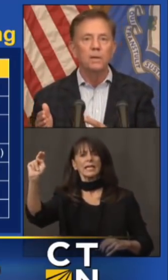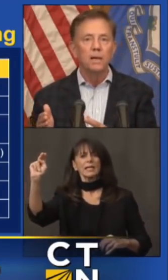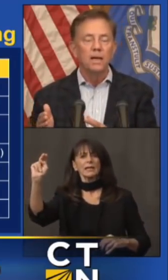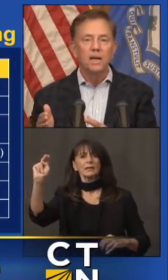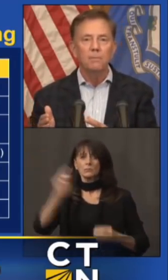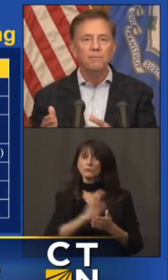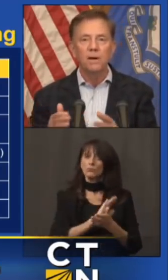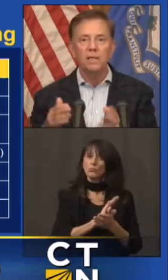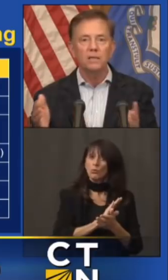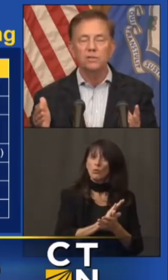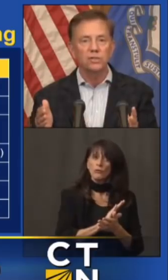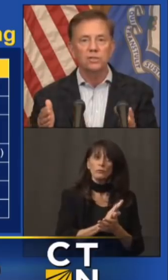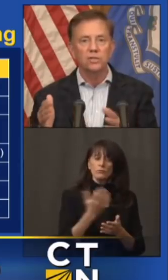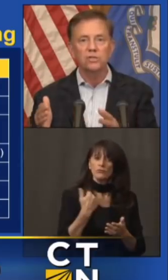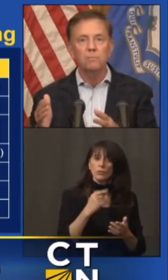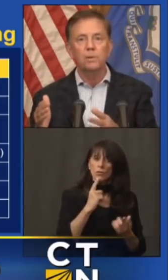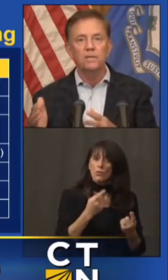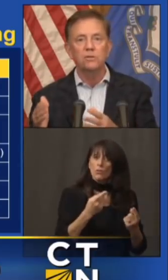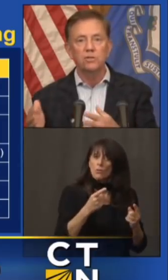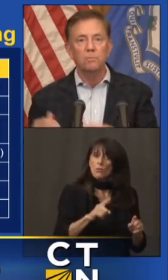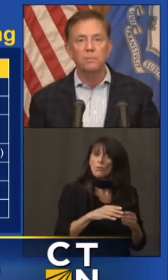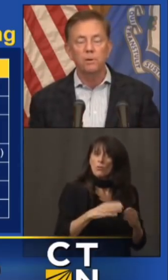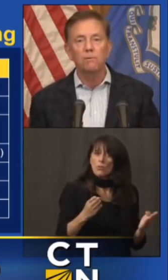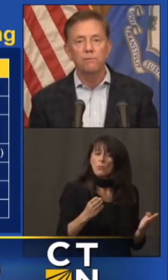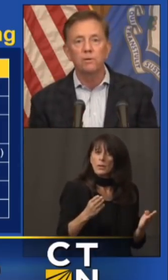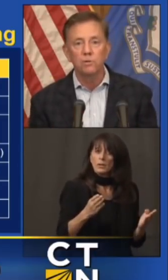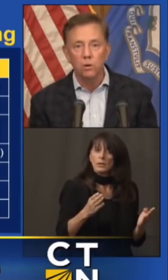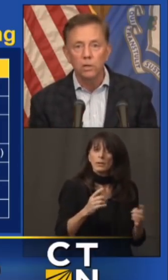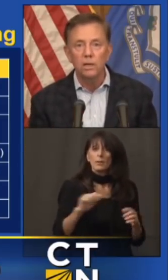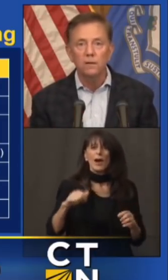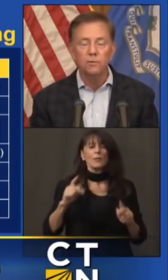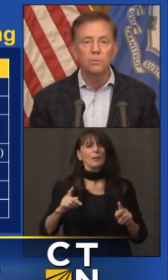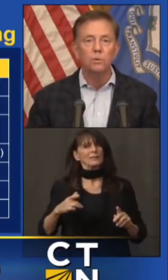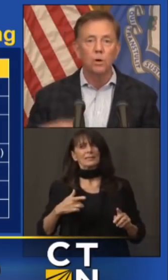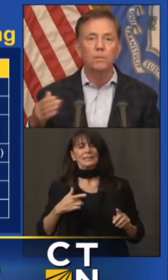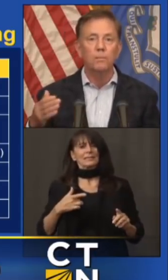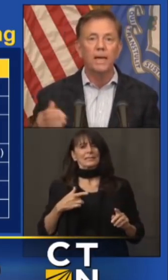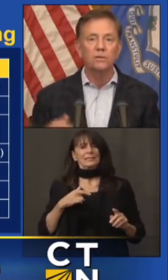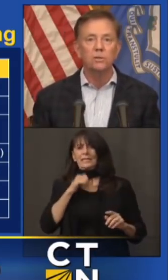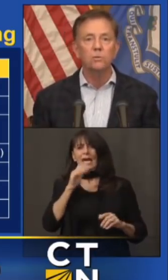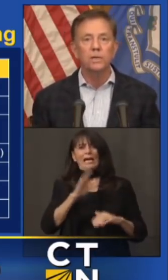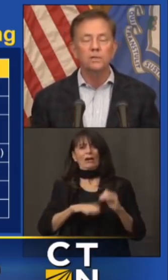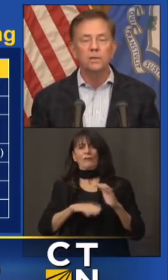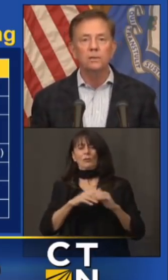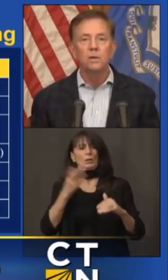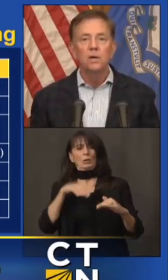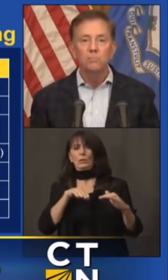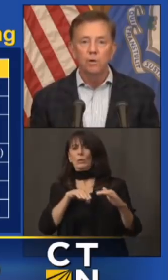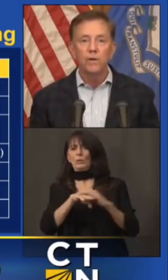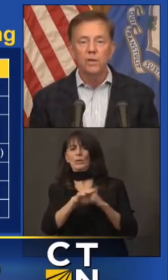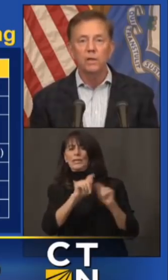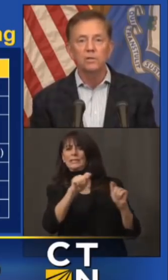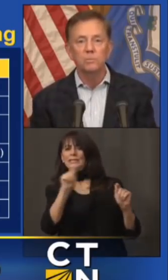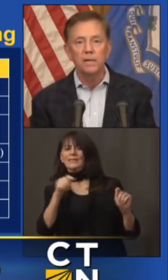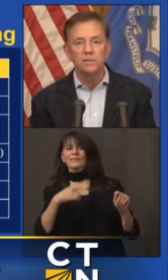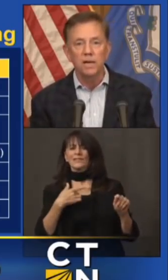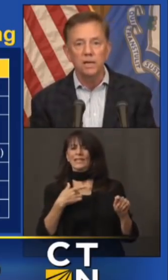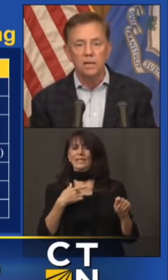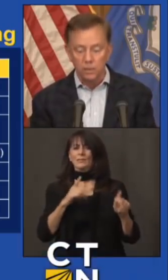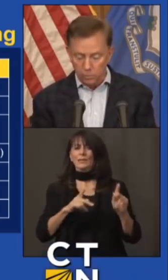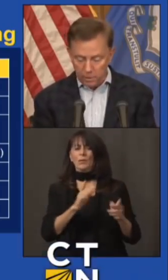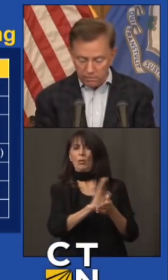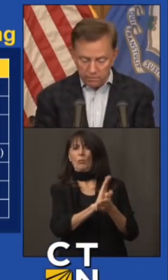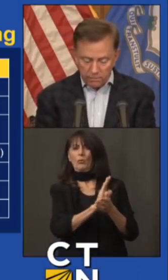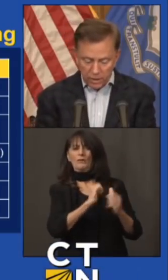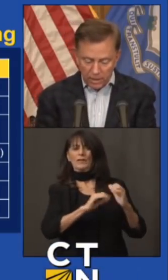open. And I'm afraid that there's just some places that people don't feel totally comfortable going back to, and movie theaters may take